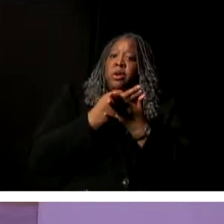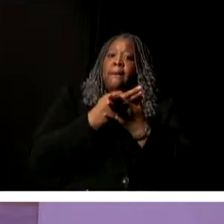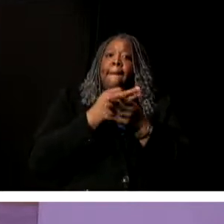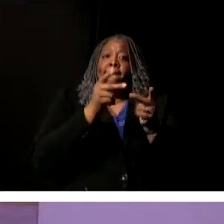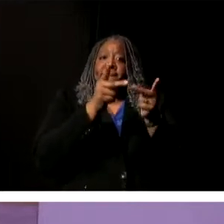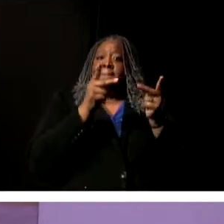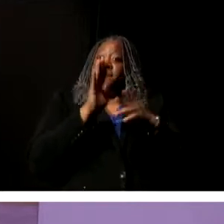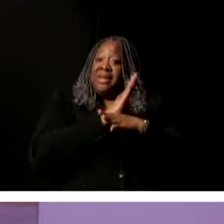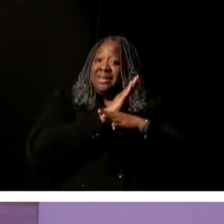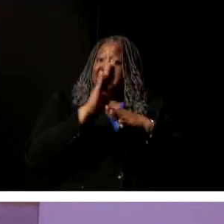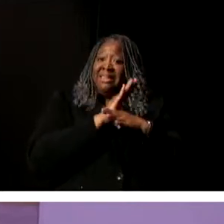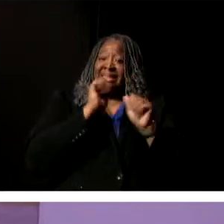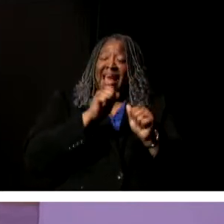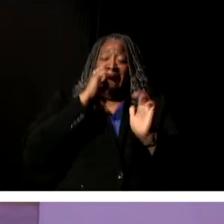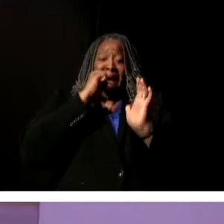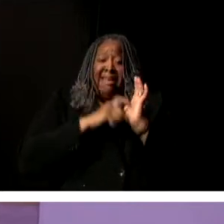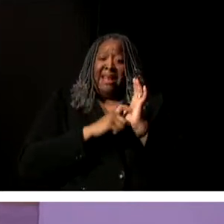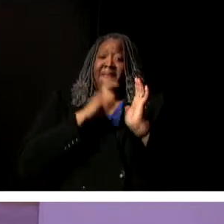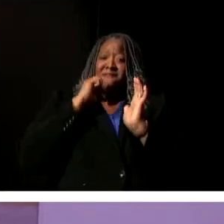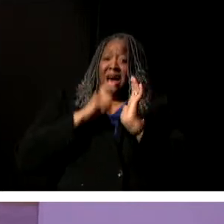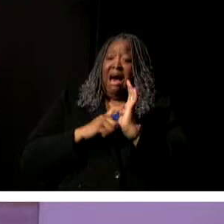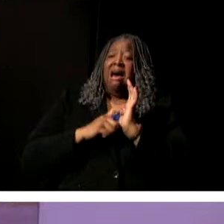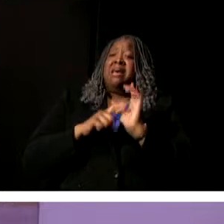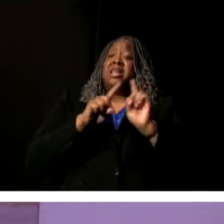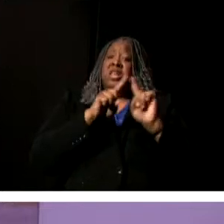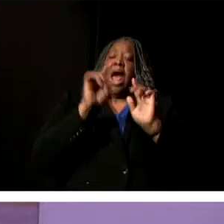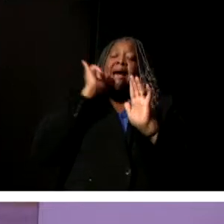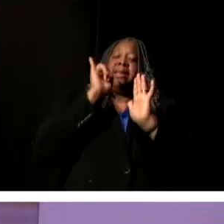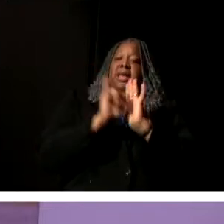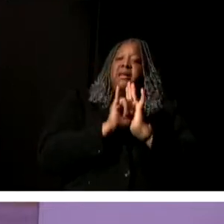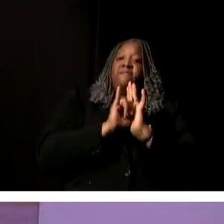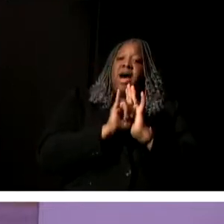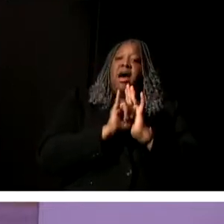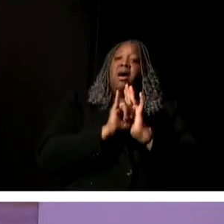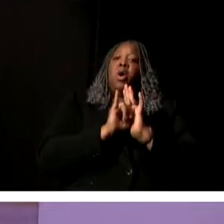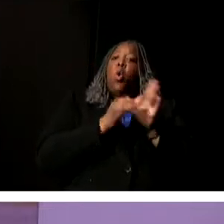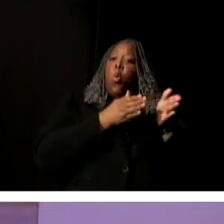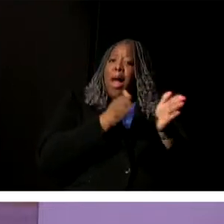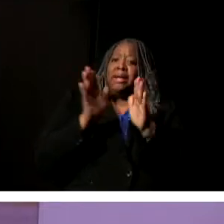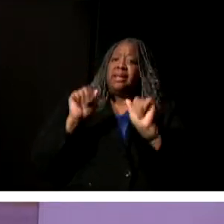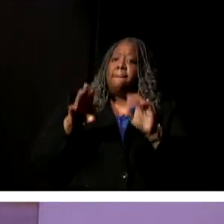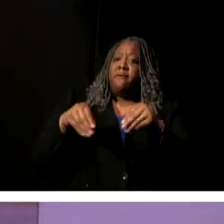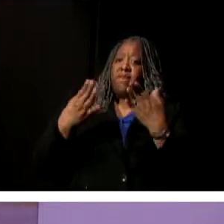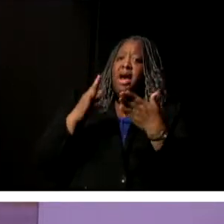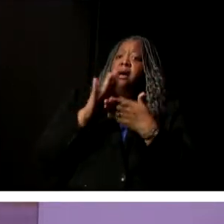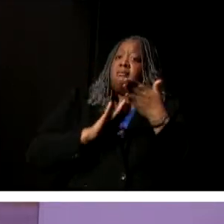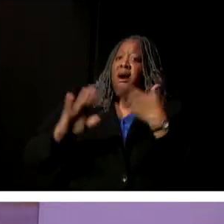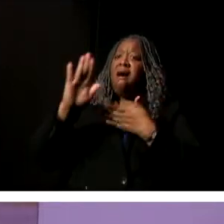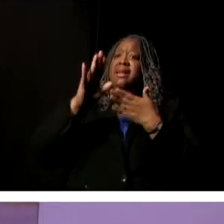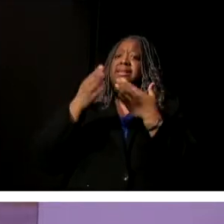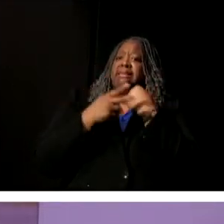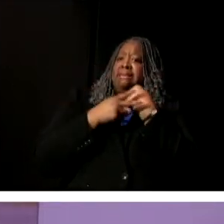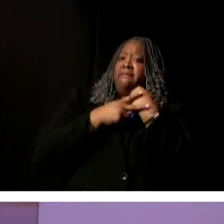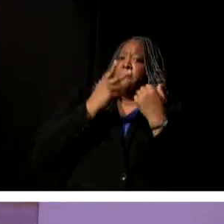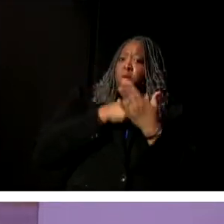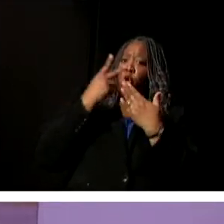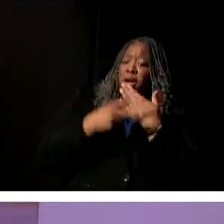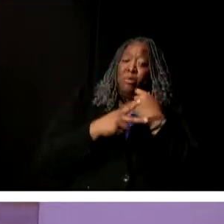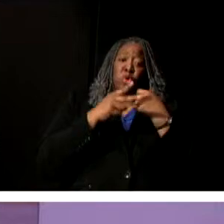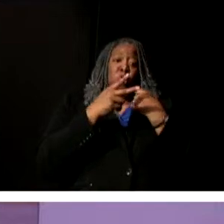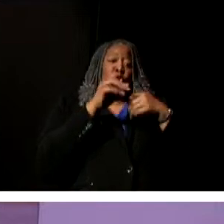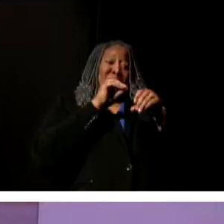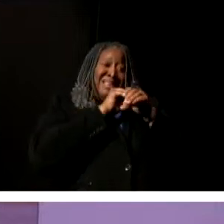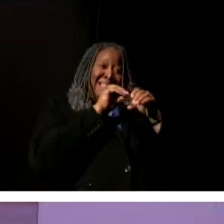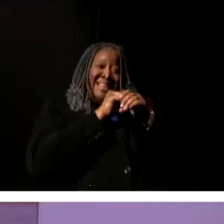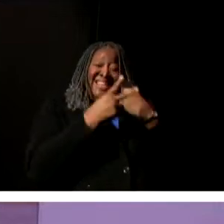to identify ways to support college savings plans for our families in Little Rock to save and invest for their